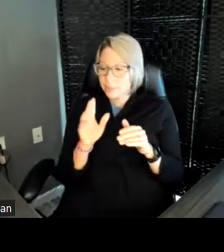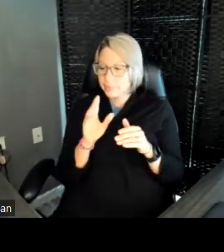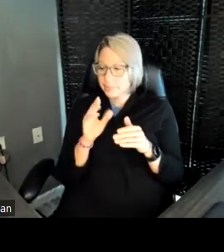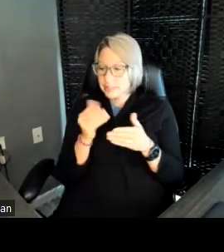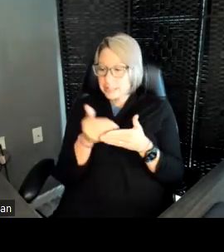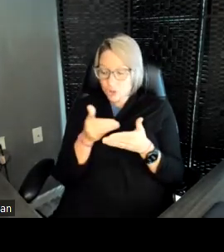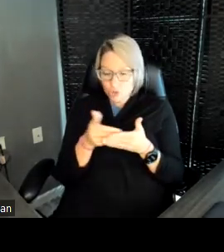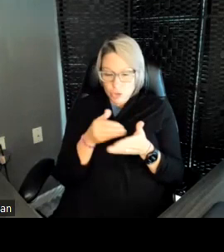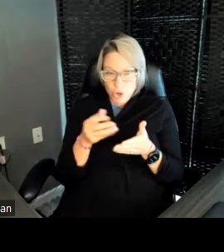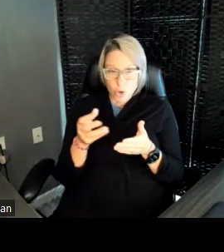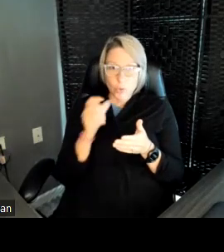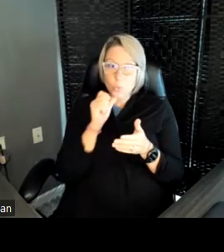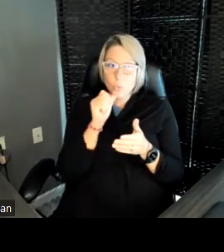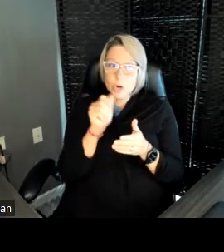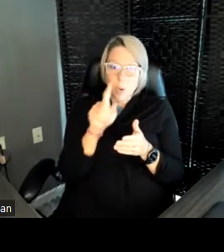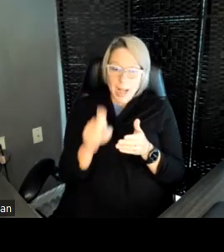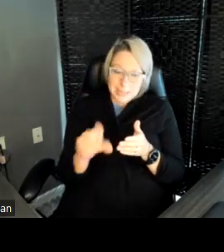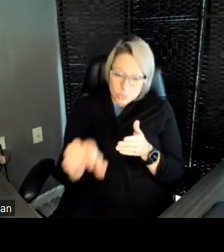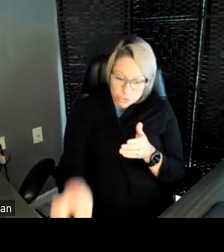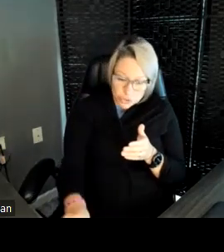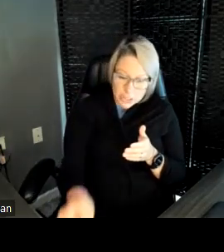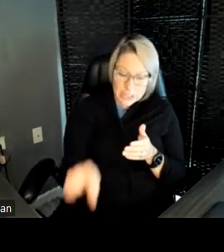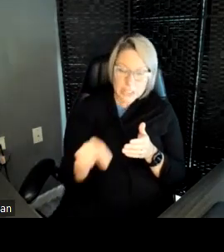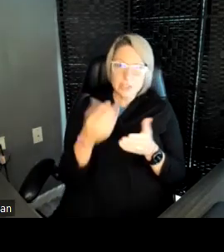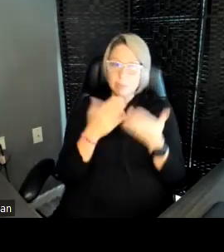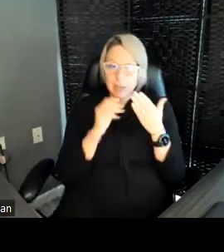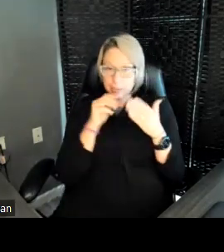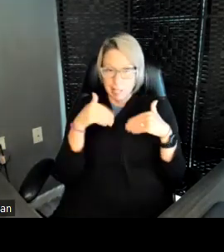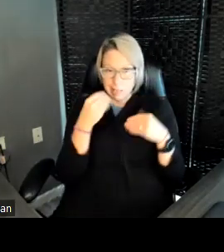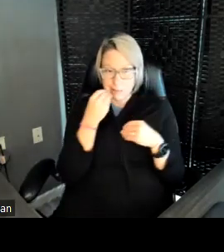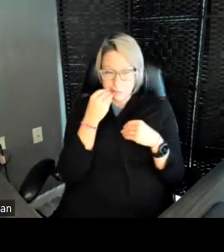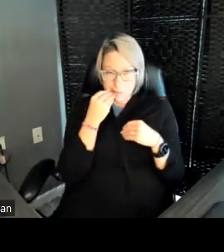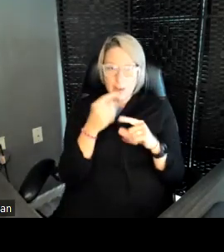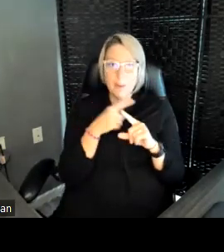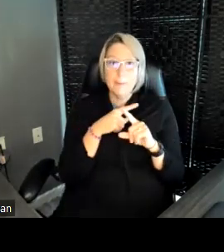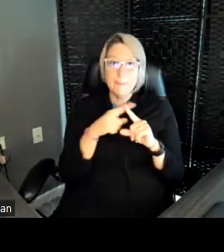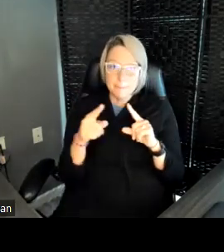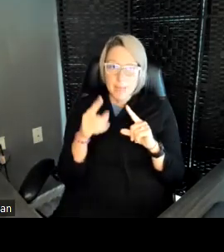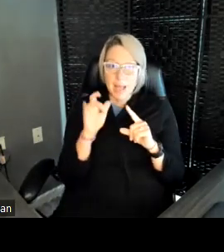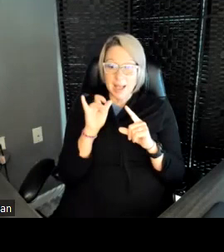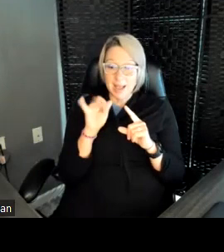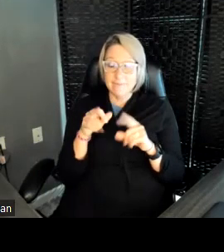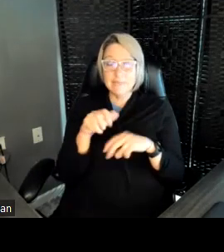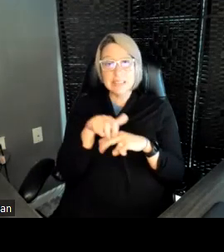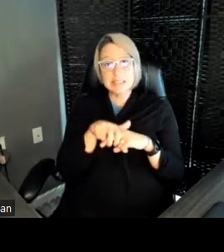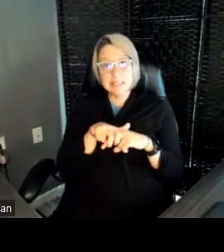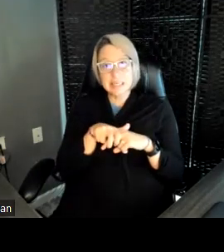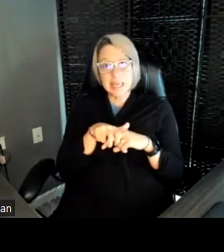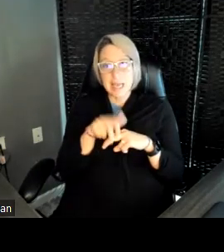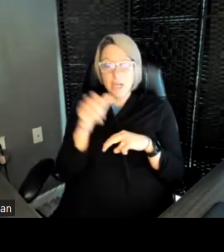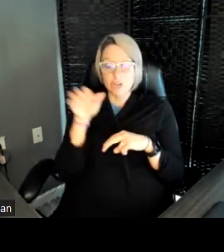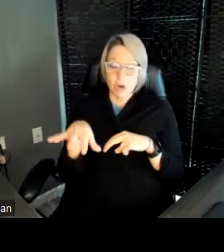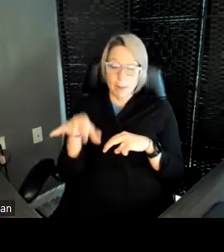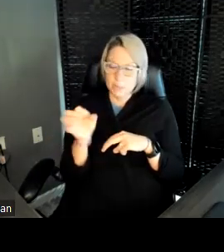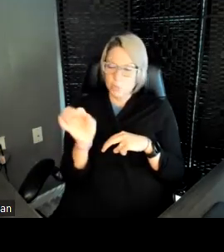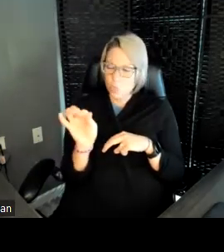don't necessarily ask them to reach for it. They may not even be eating cereal, but we're saying if you're sitting in your high chair and I drop something